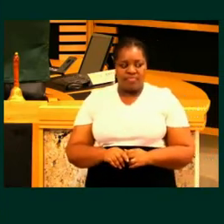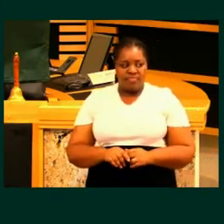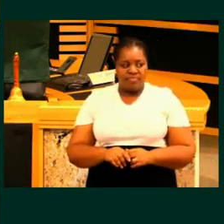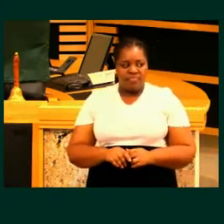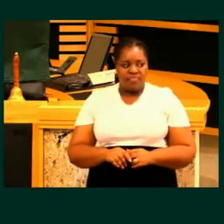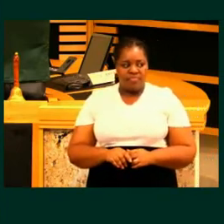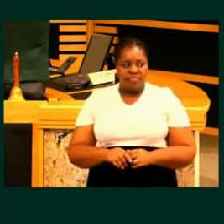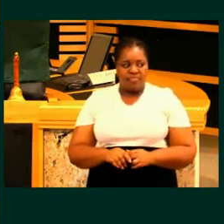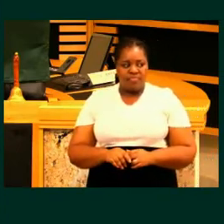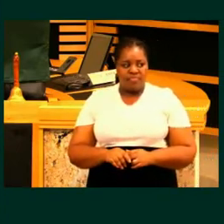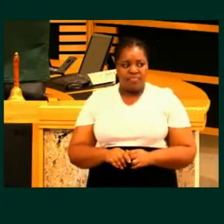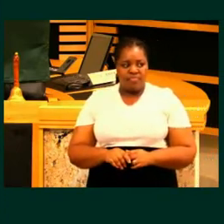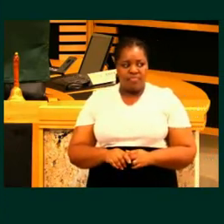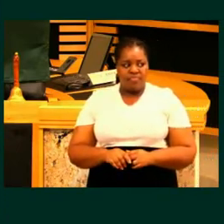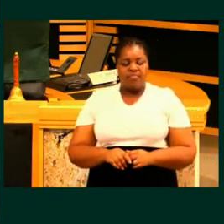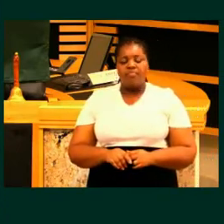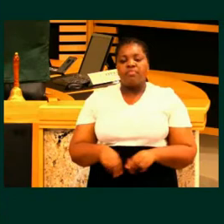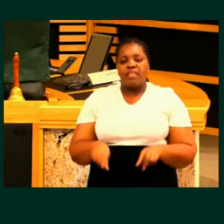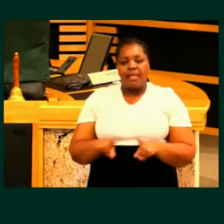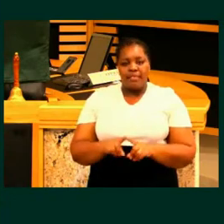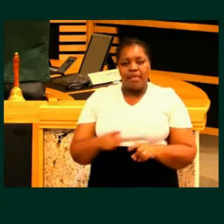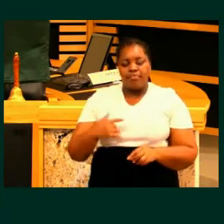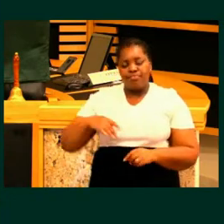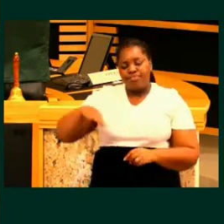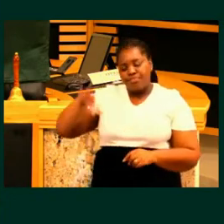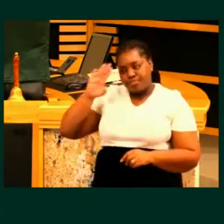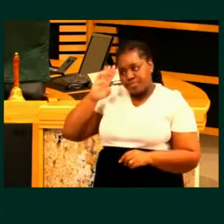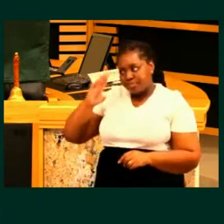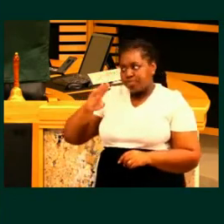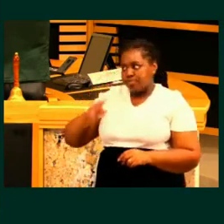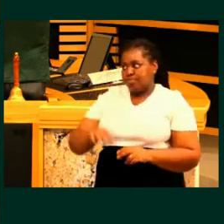motion let me extend my